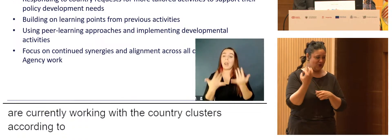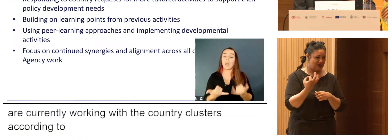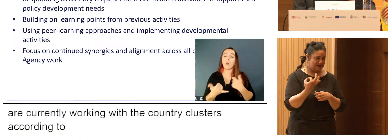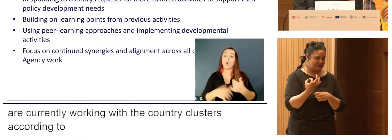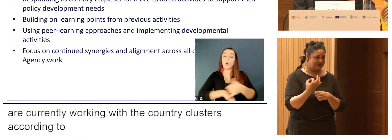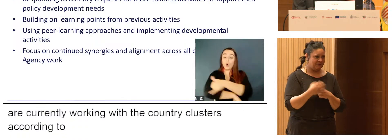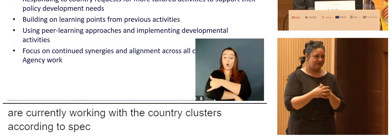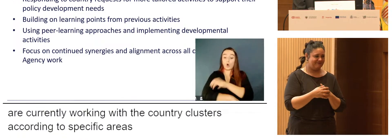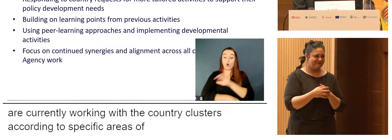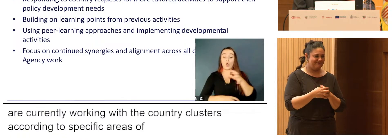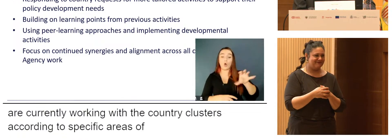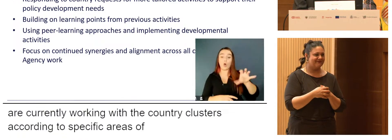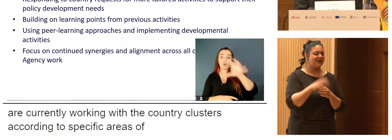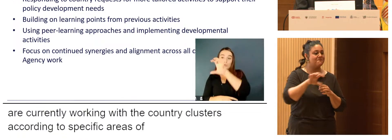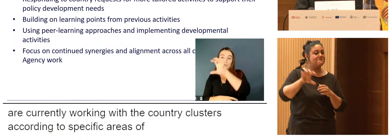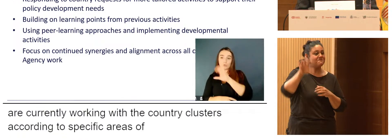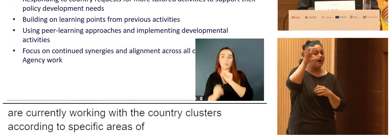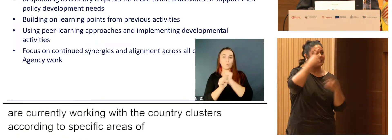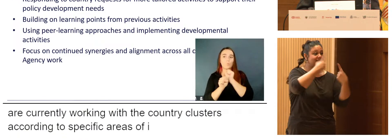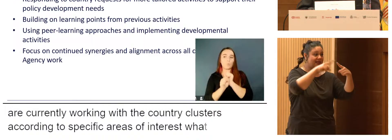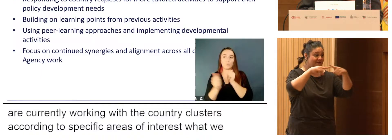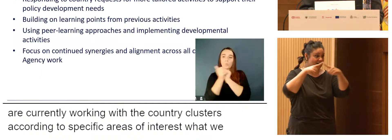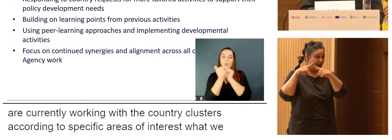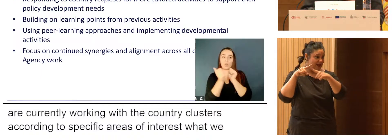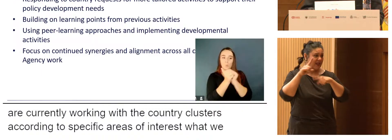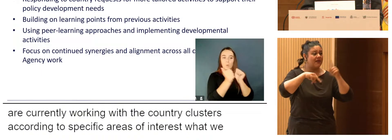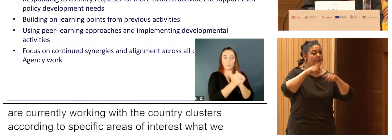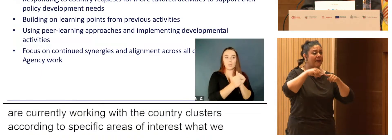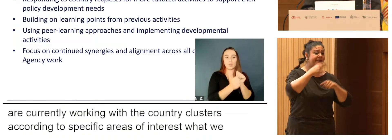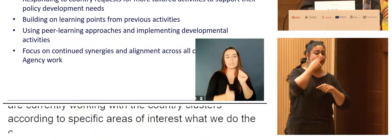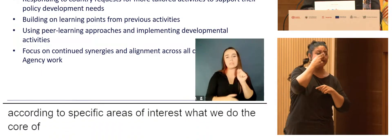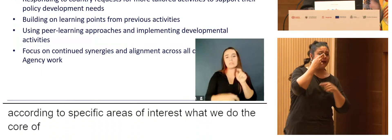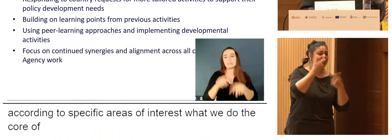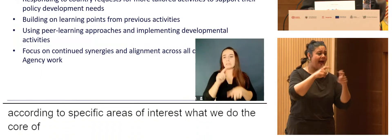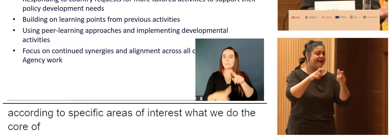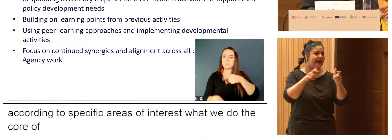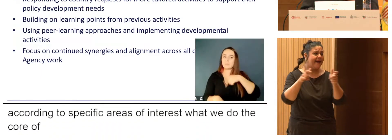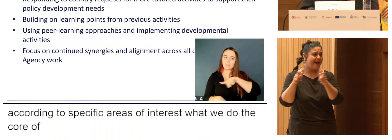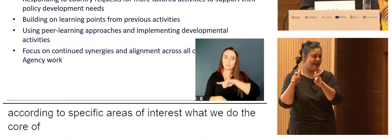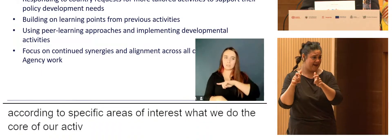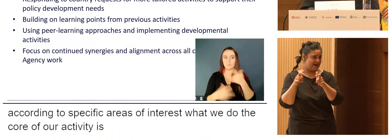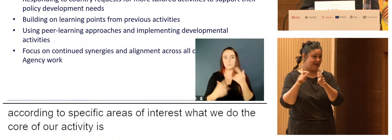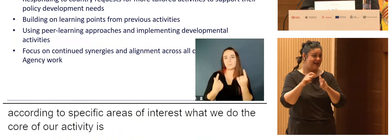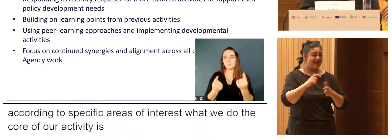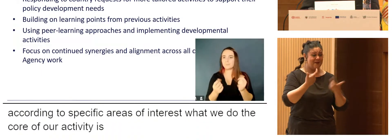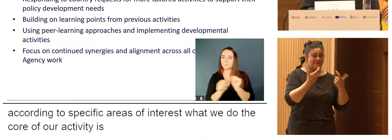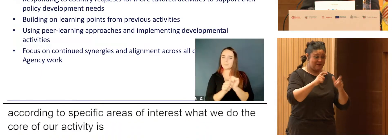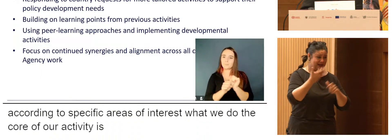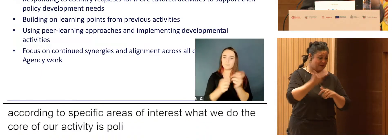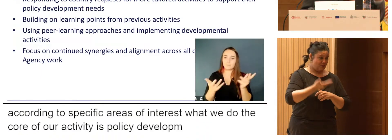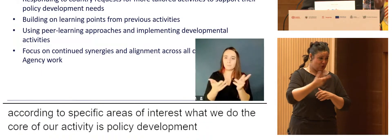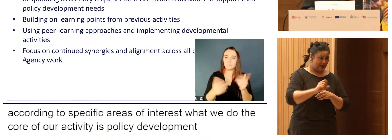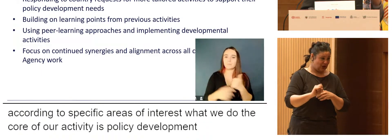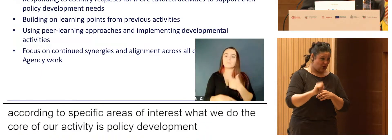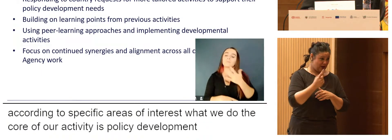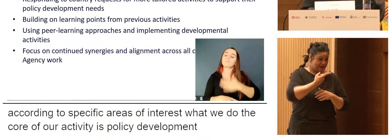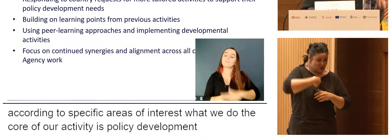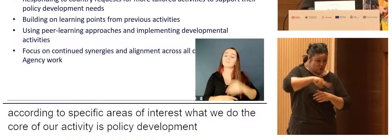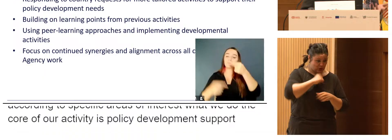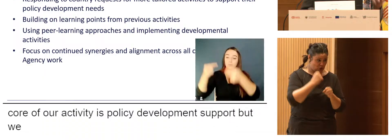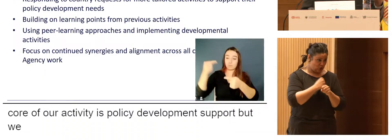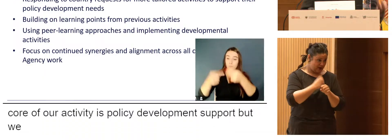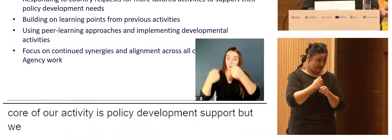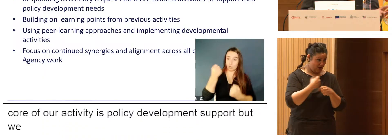areas of interest. What we do, the core of our activity, is policy development support, but we are also